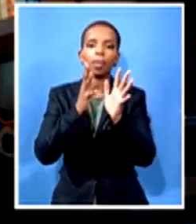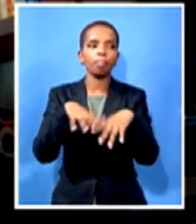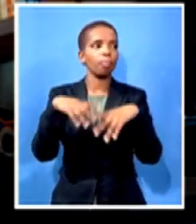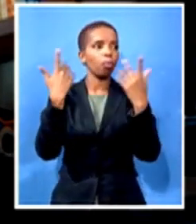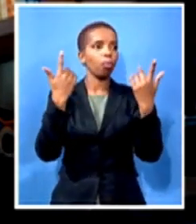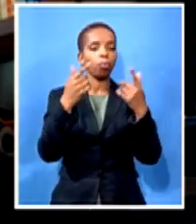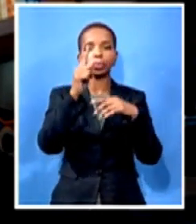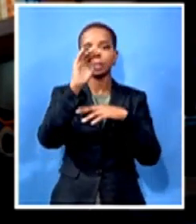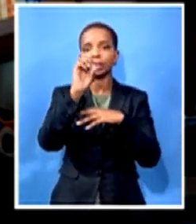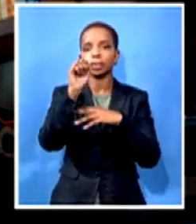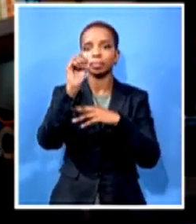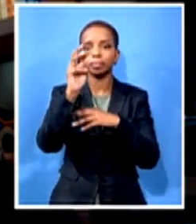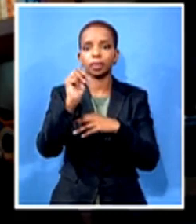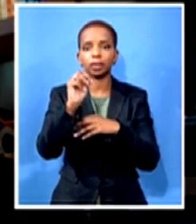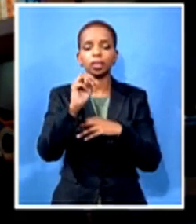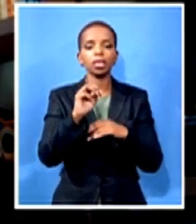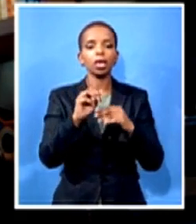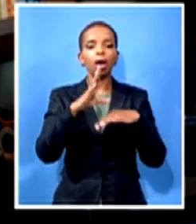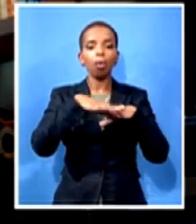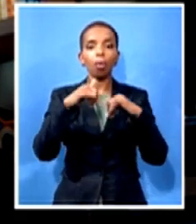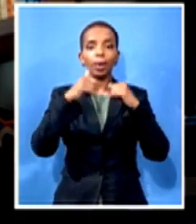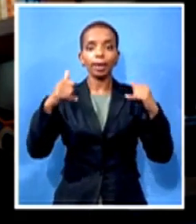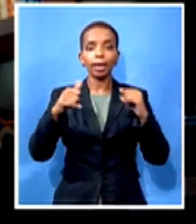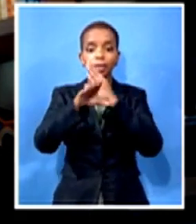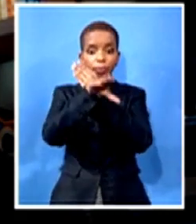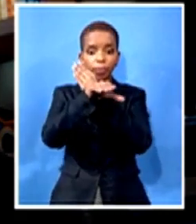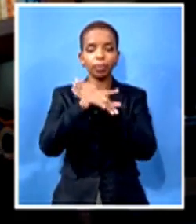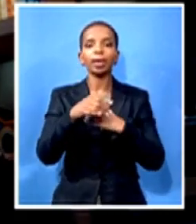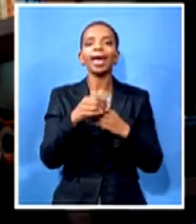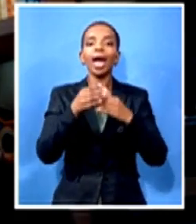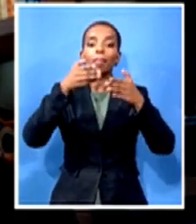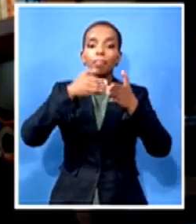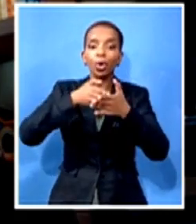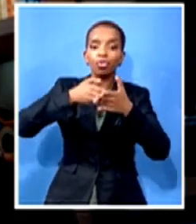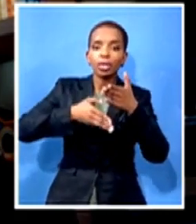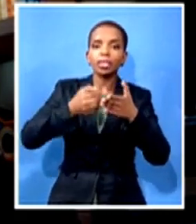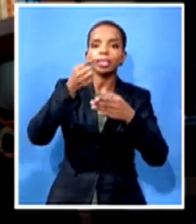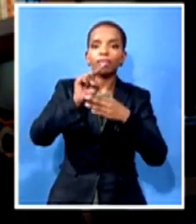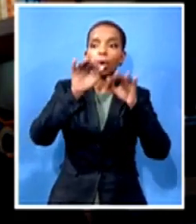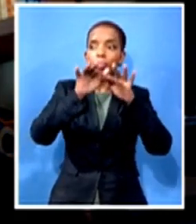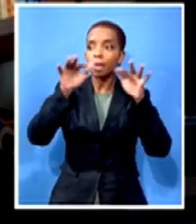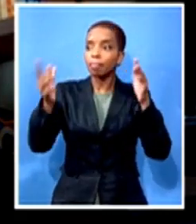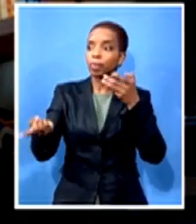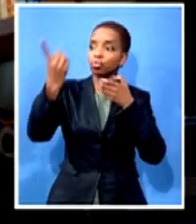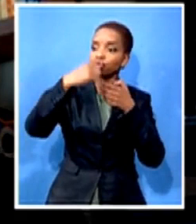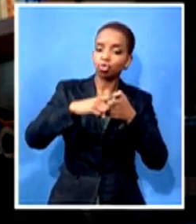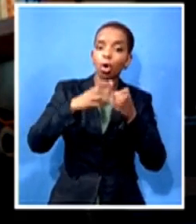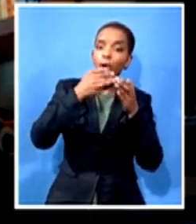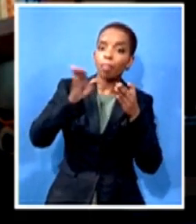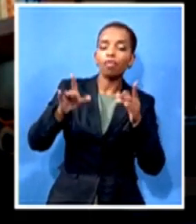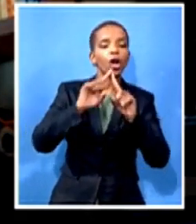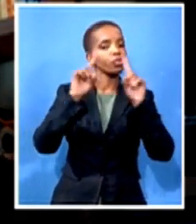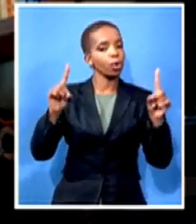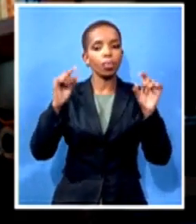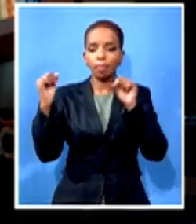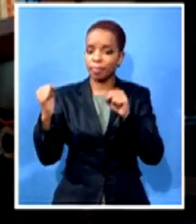ability. Don't remove the barriers that are there for people to join. It may be a hindrance at the onset, but it is protecting your entire community